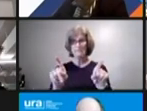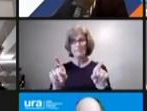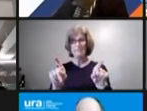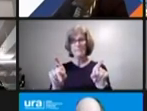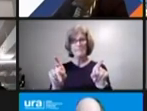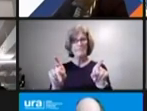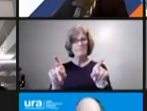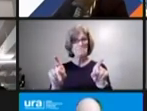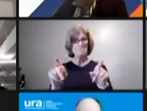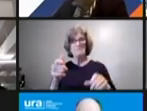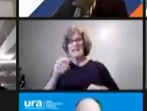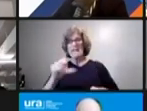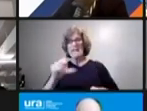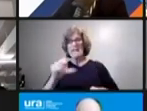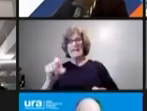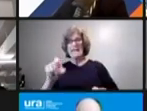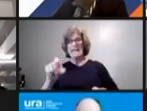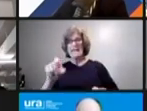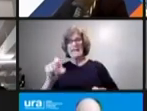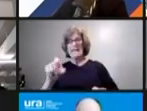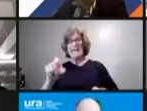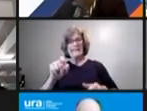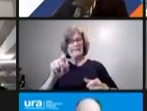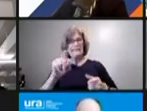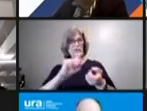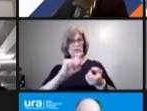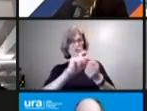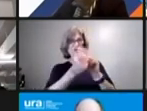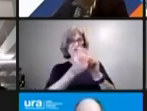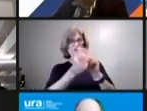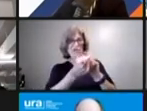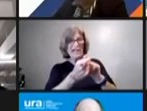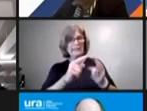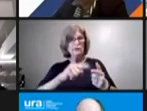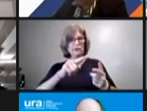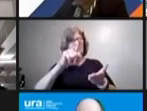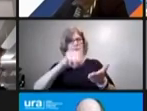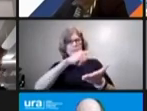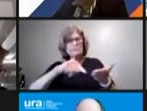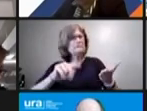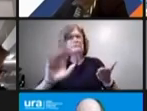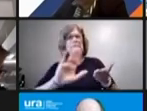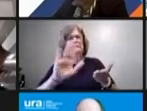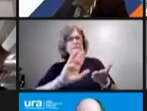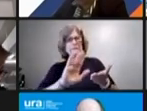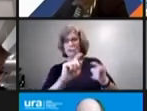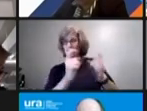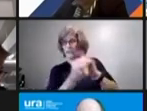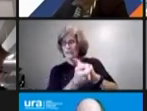Any additions, corrections, verifications on information in the minutes?